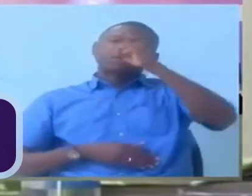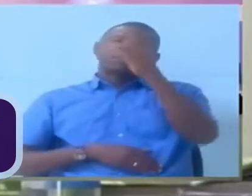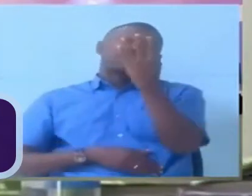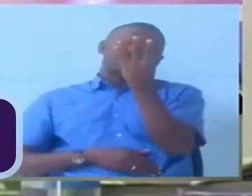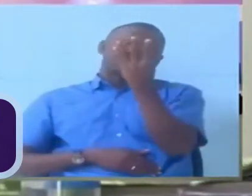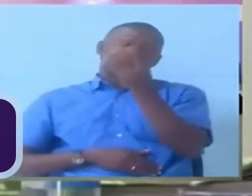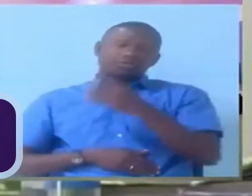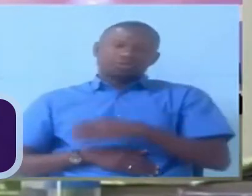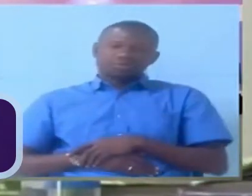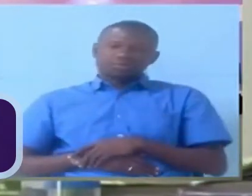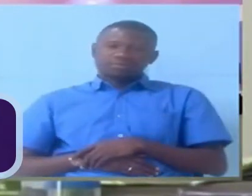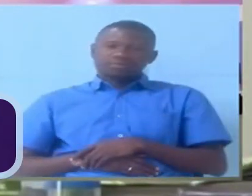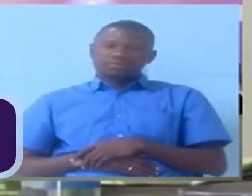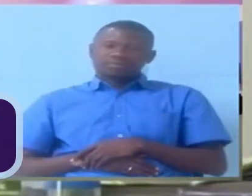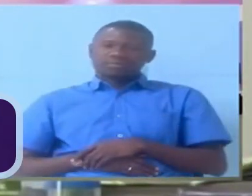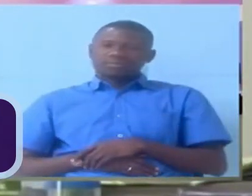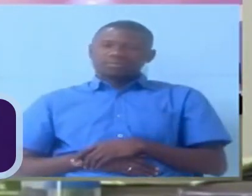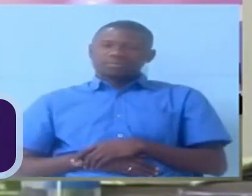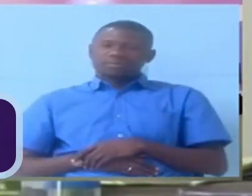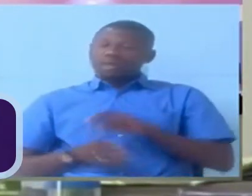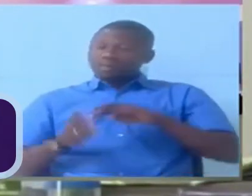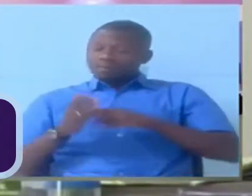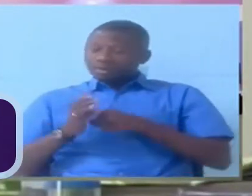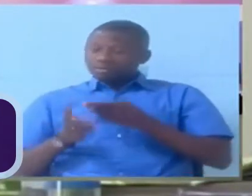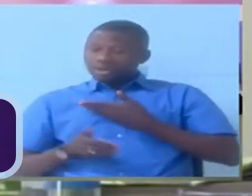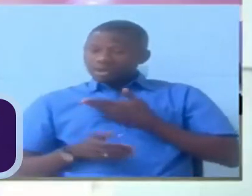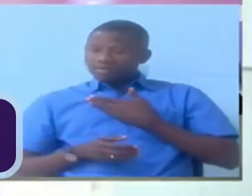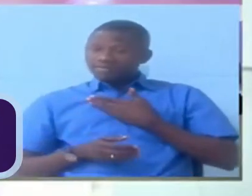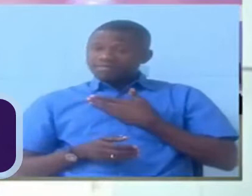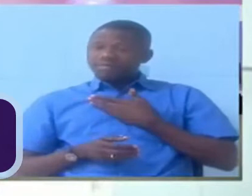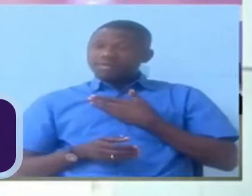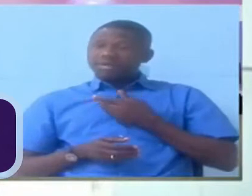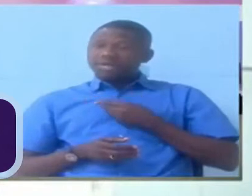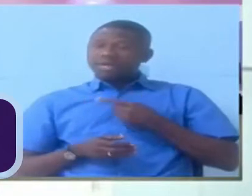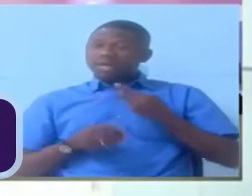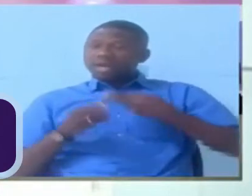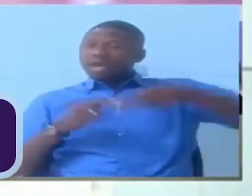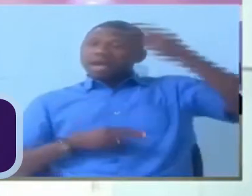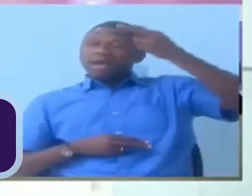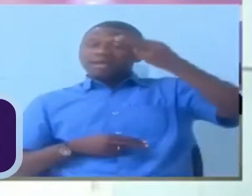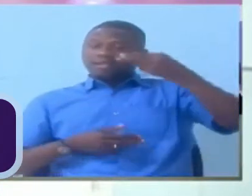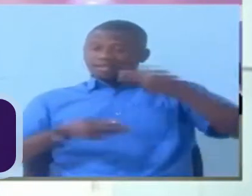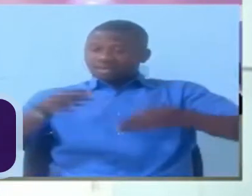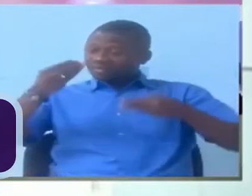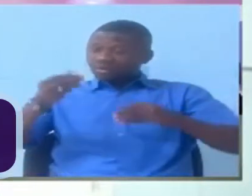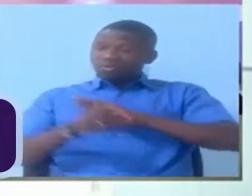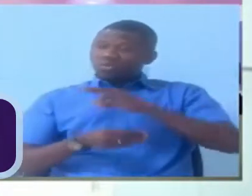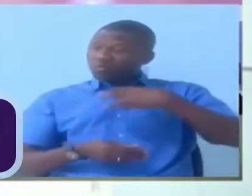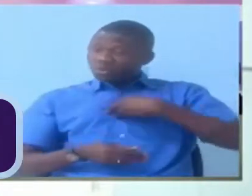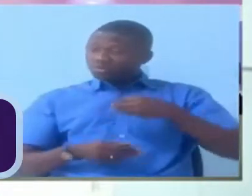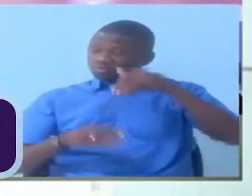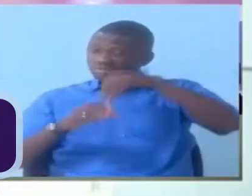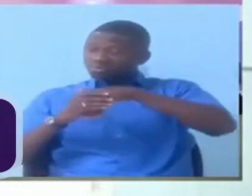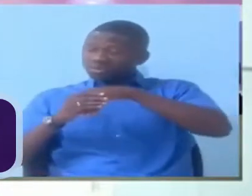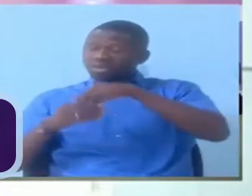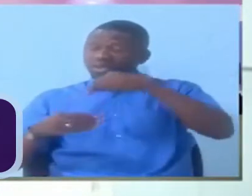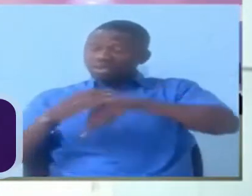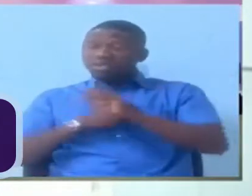jakal kuoti ye O level oke, but hanisanya ala kul katanya mi mo fahamno. The subjects that I failed, I